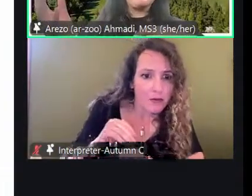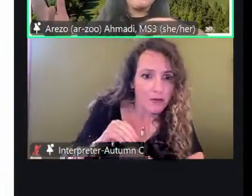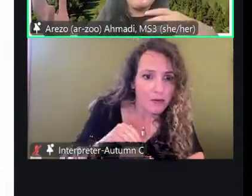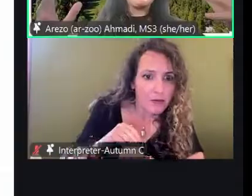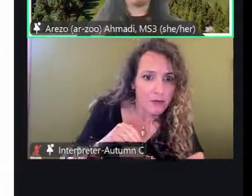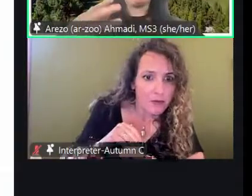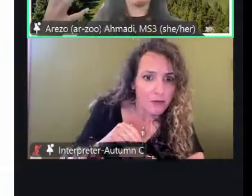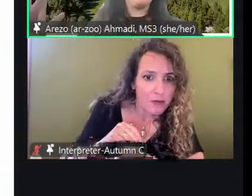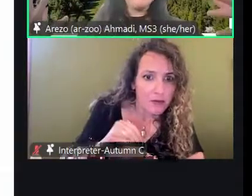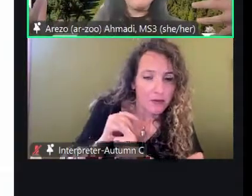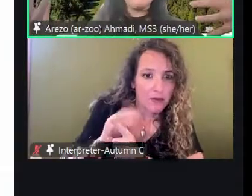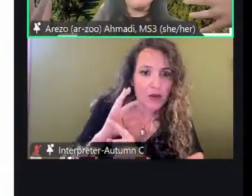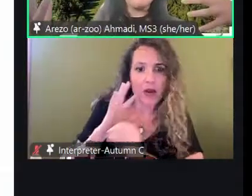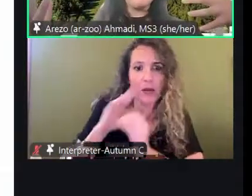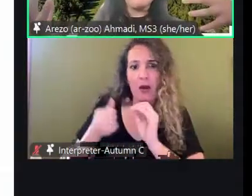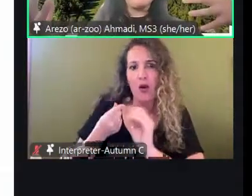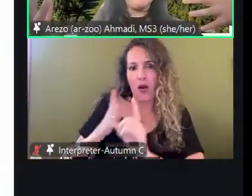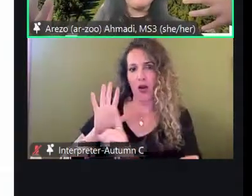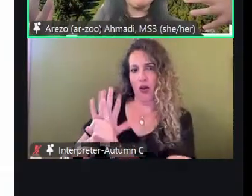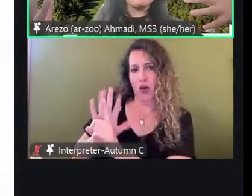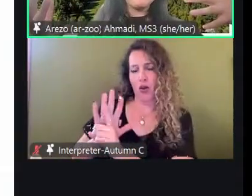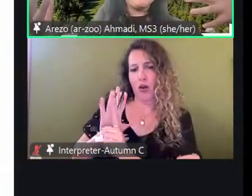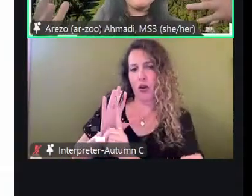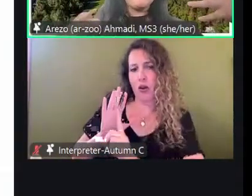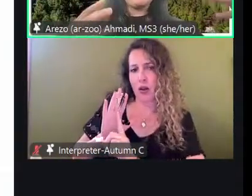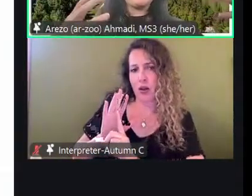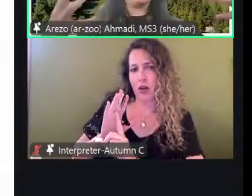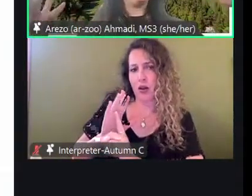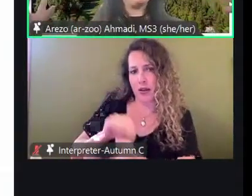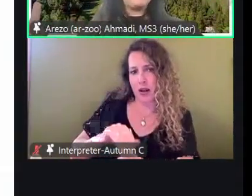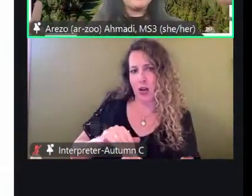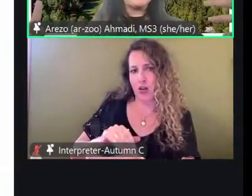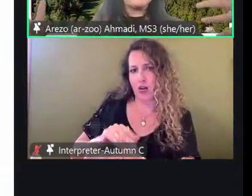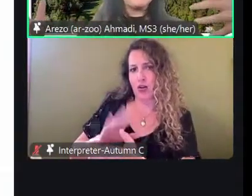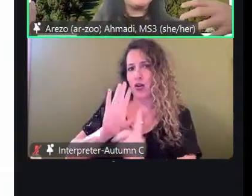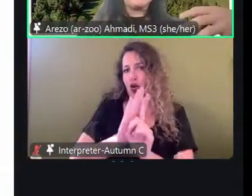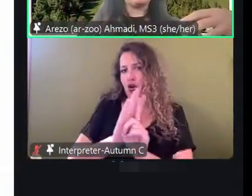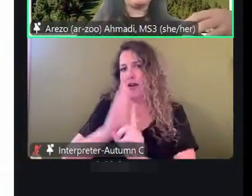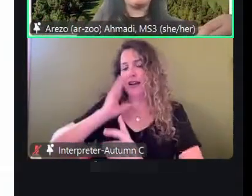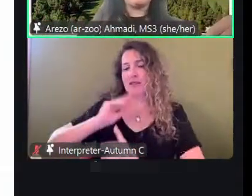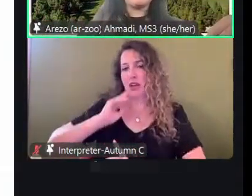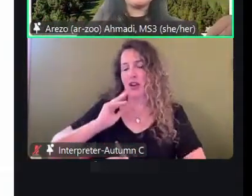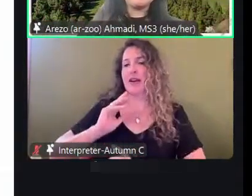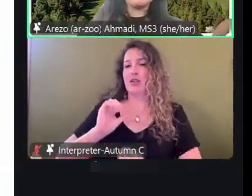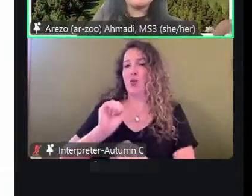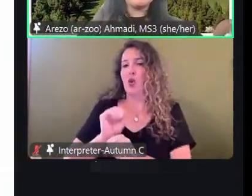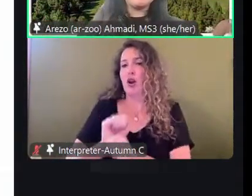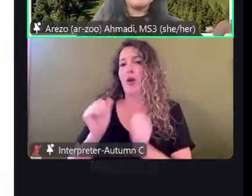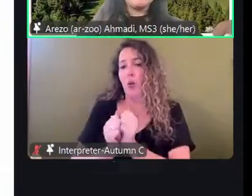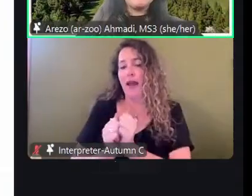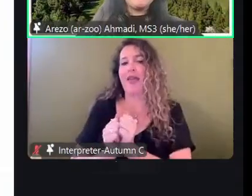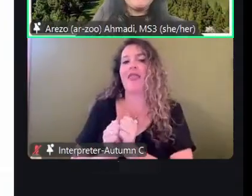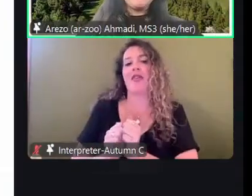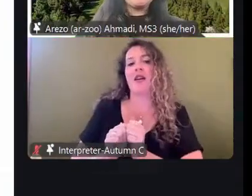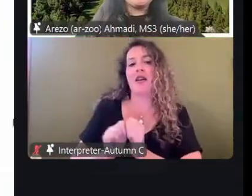Center, talk about her experience with working with pediatric DHH populations.